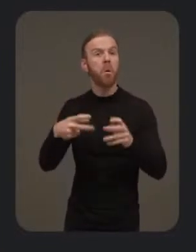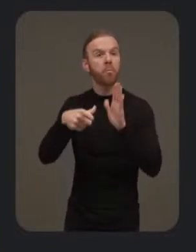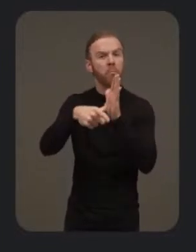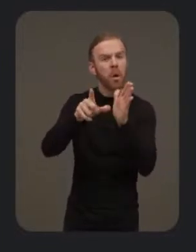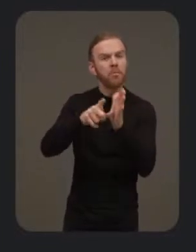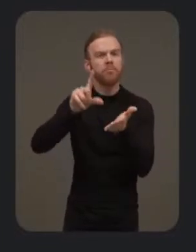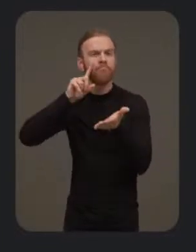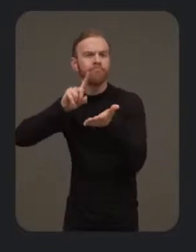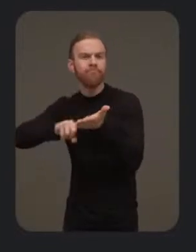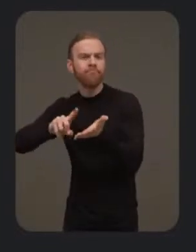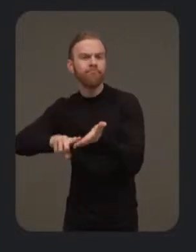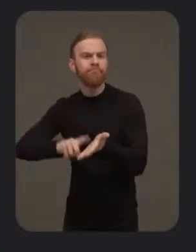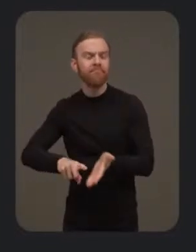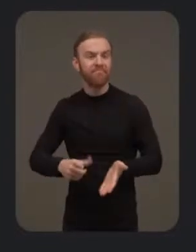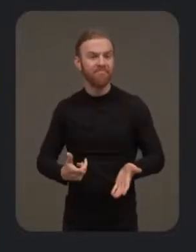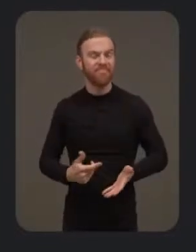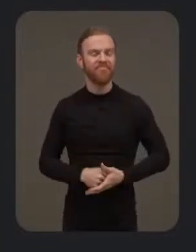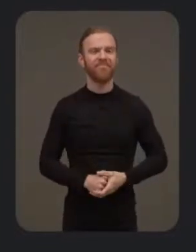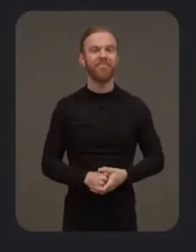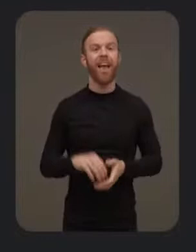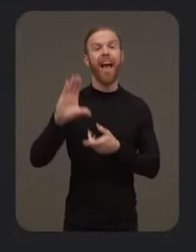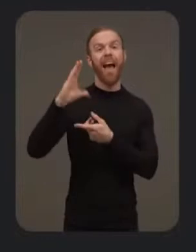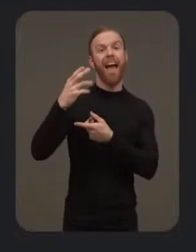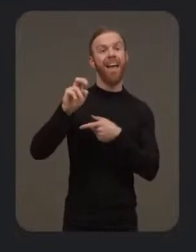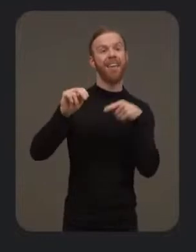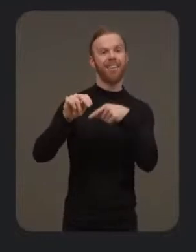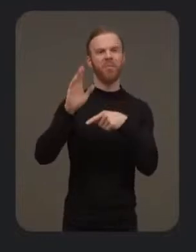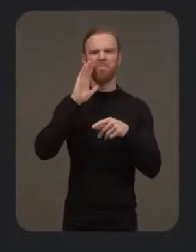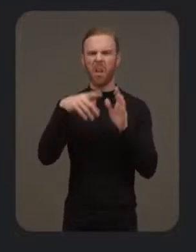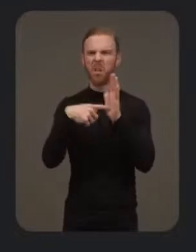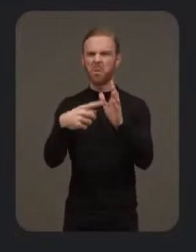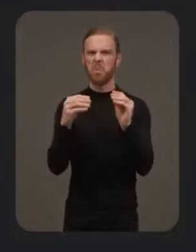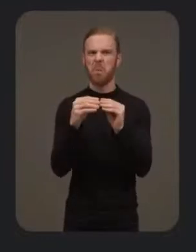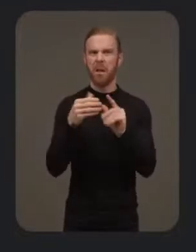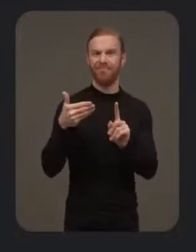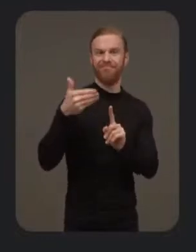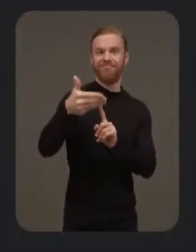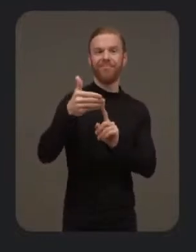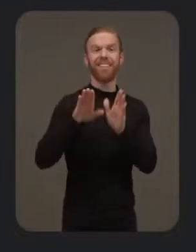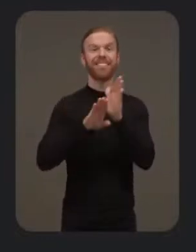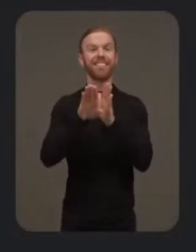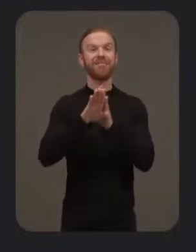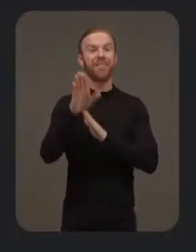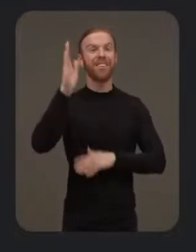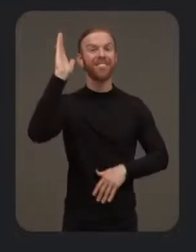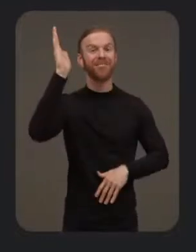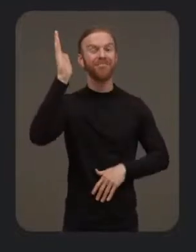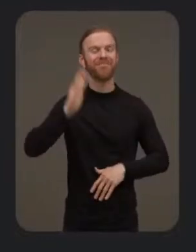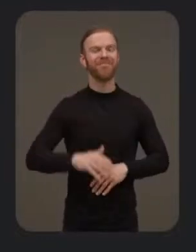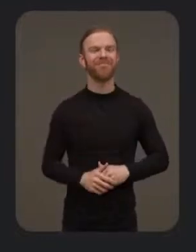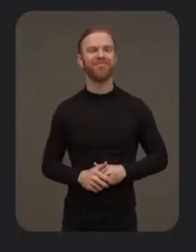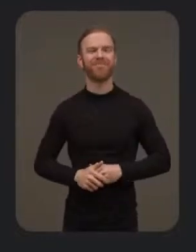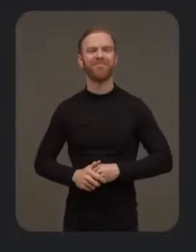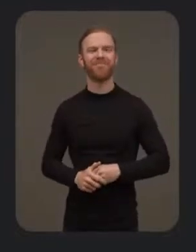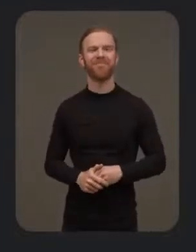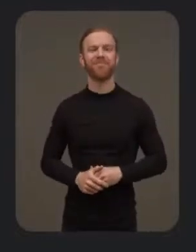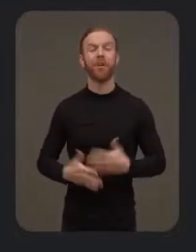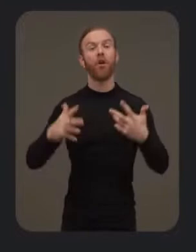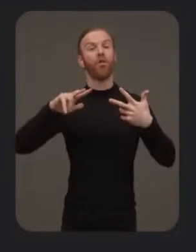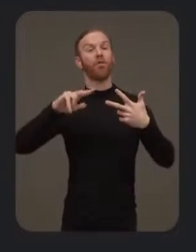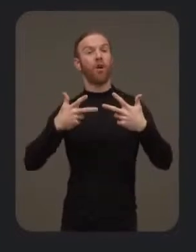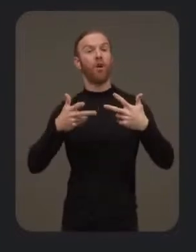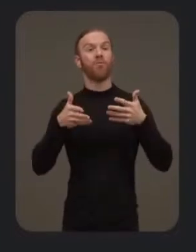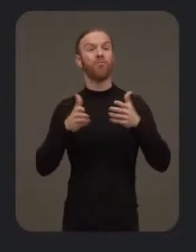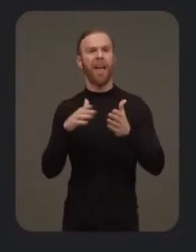inspection. Hen will show you more in the developer keynote. The third way